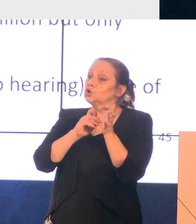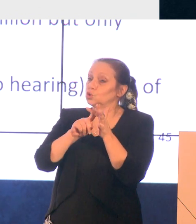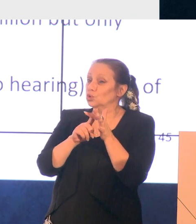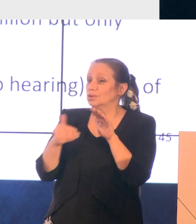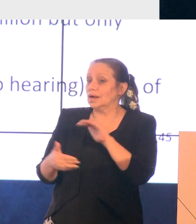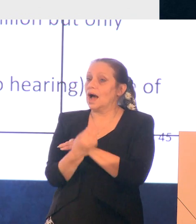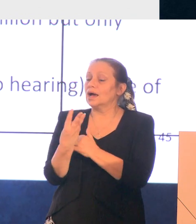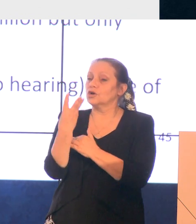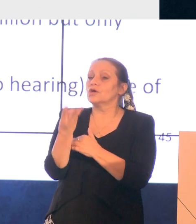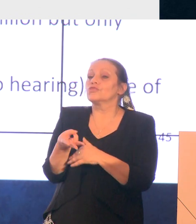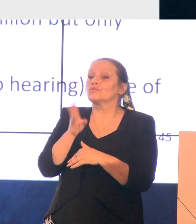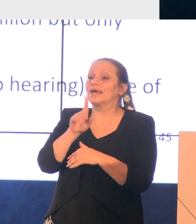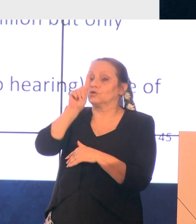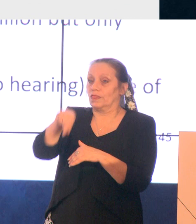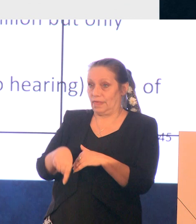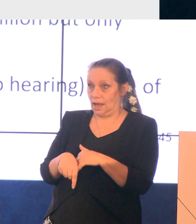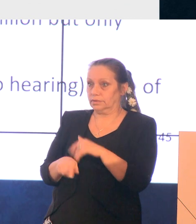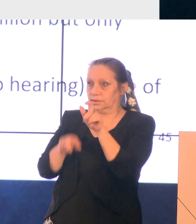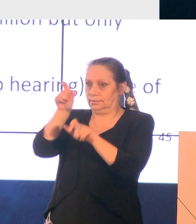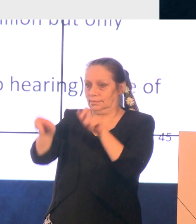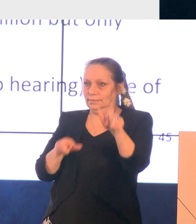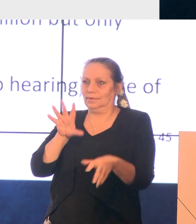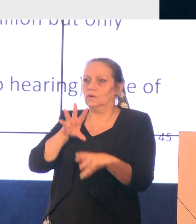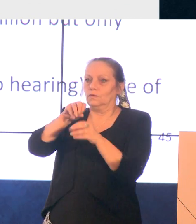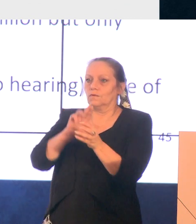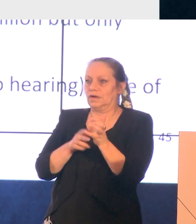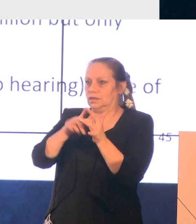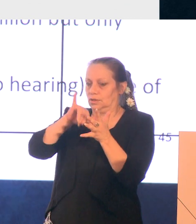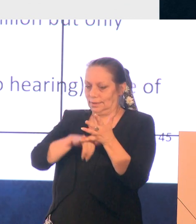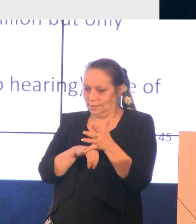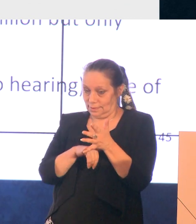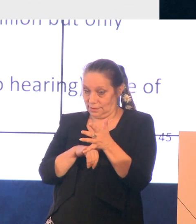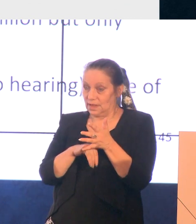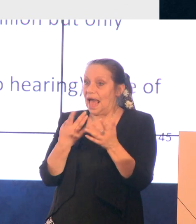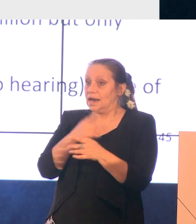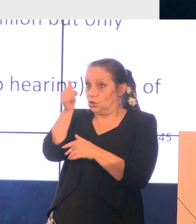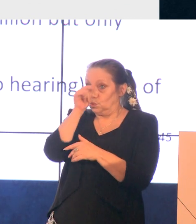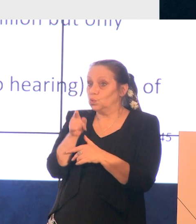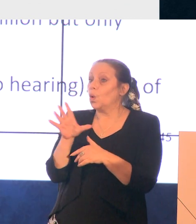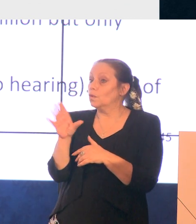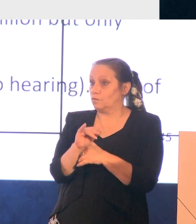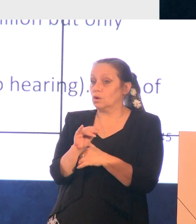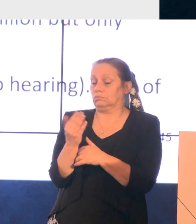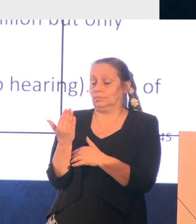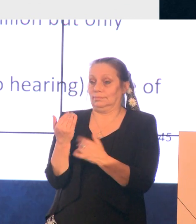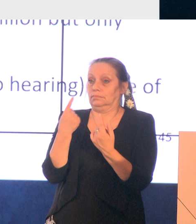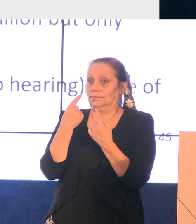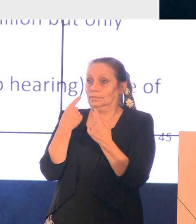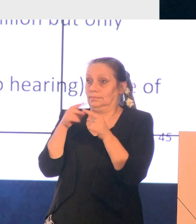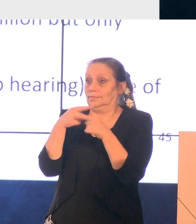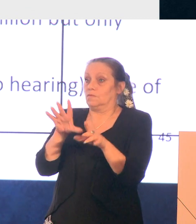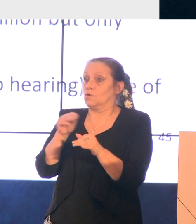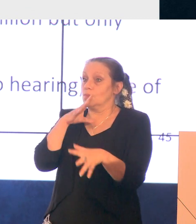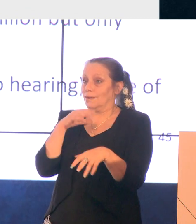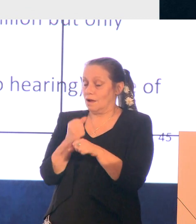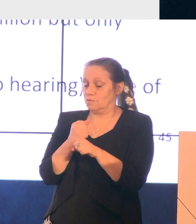just under 300,000 participants in the NDIS, and as we know from subsequent announcements from the government,